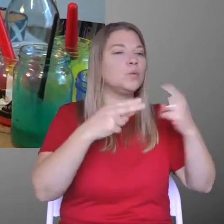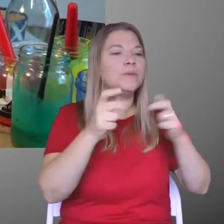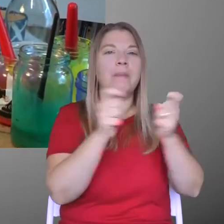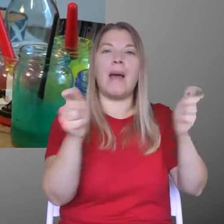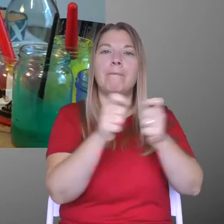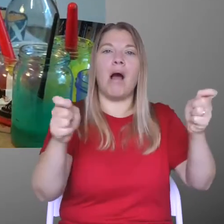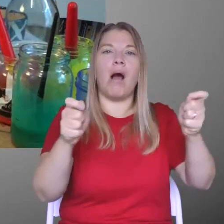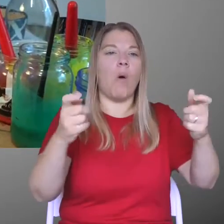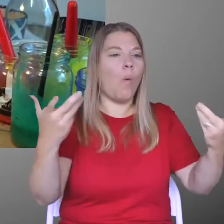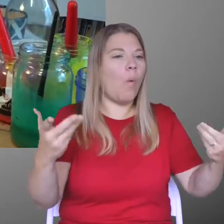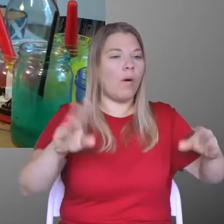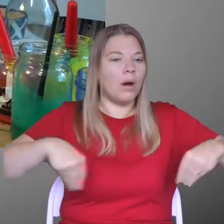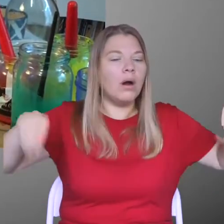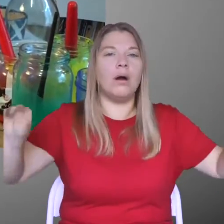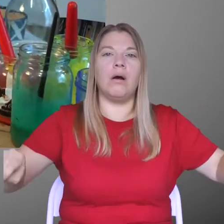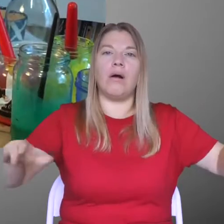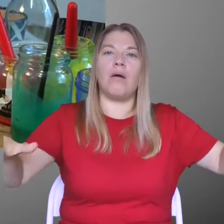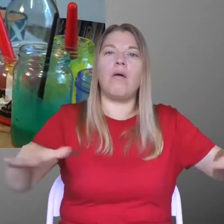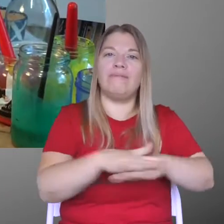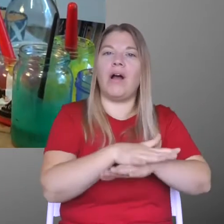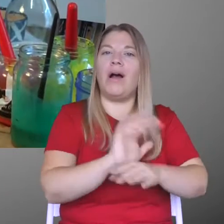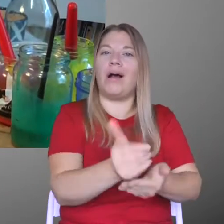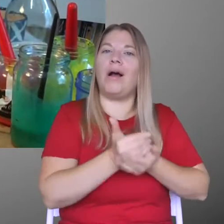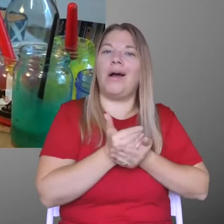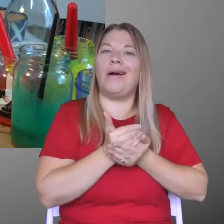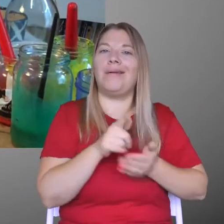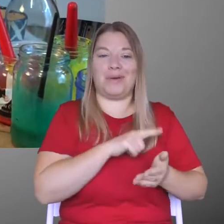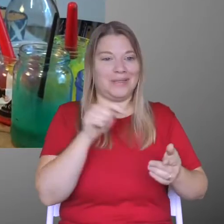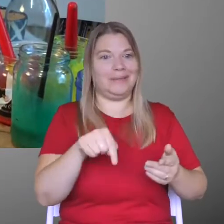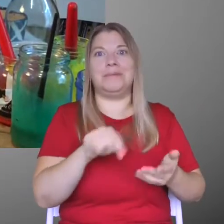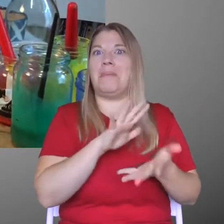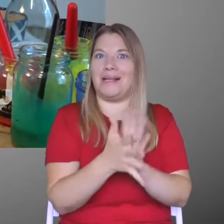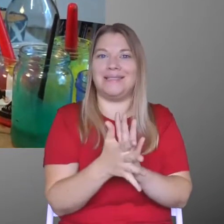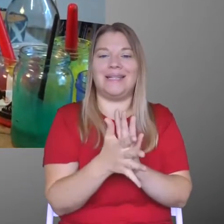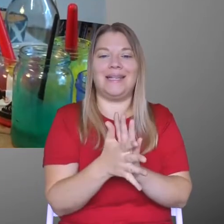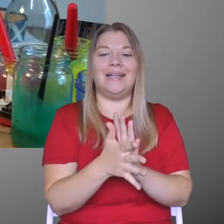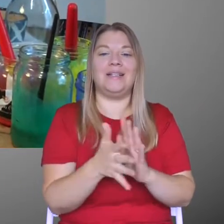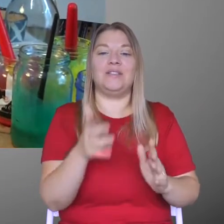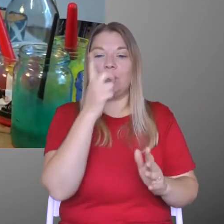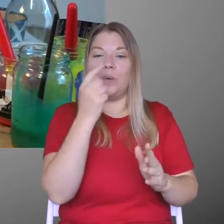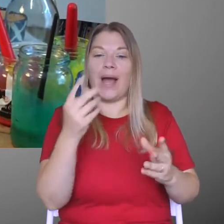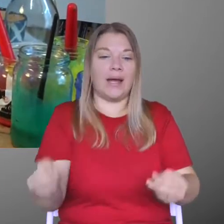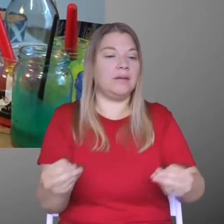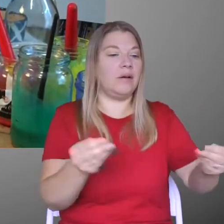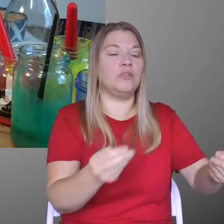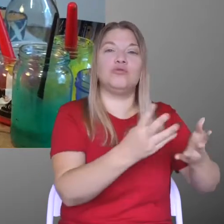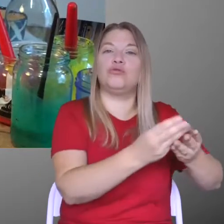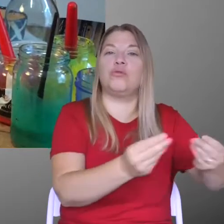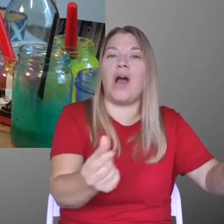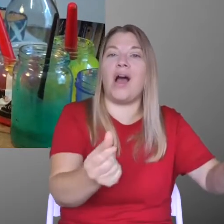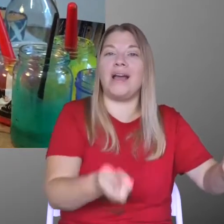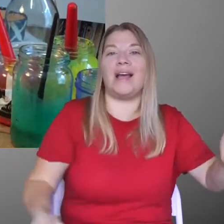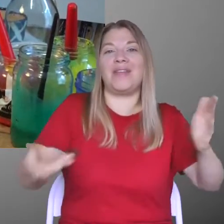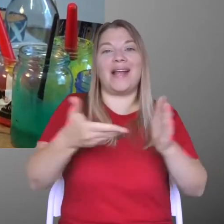And that's one of our ink designs. You can let this dry, then you can work on top of it in pen or in paint or in